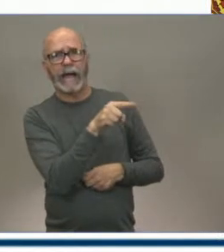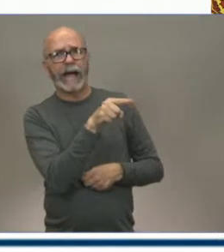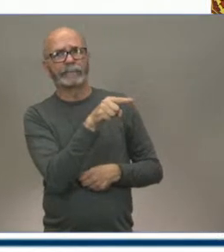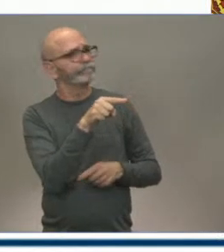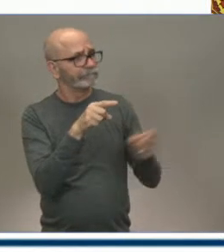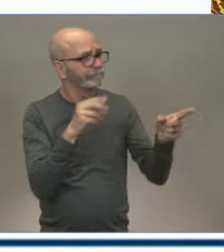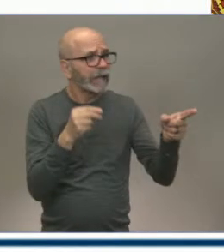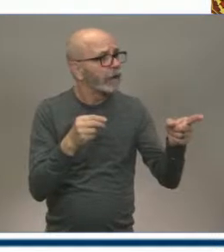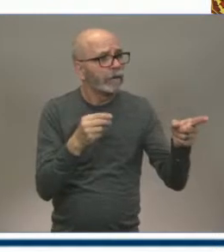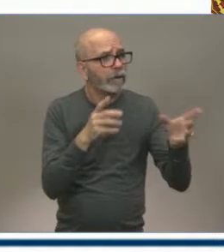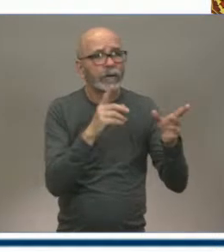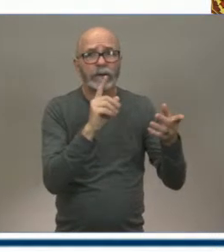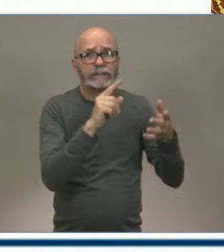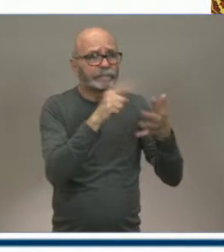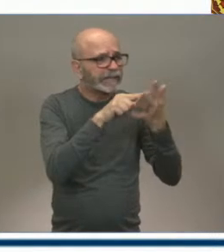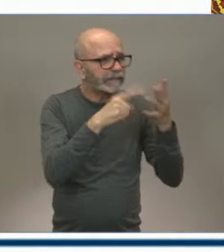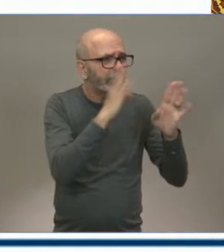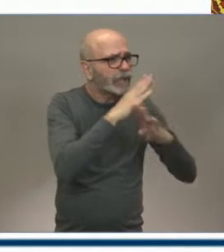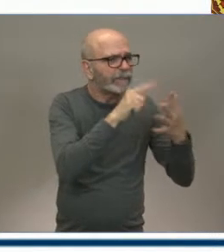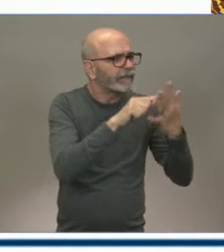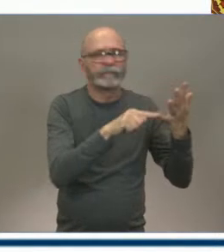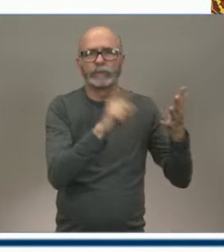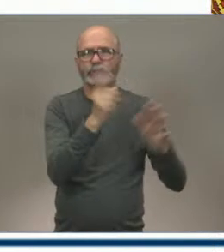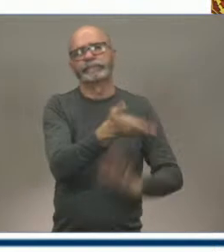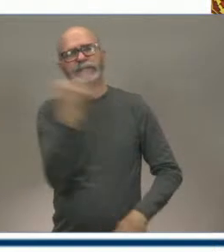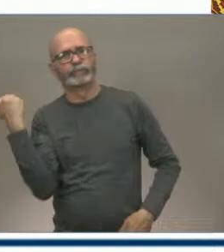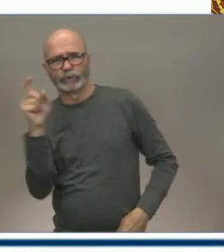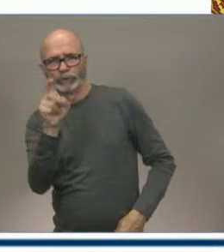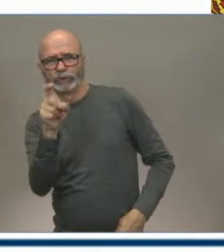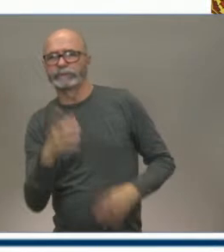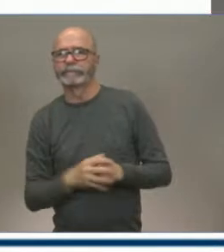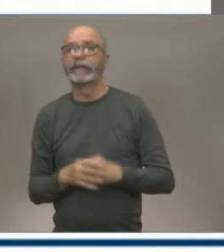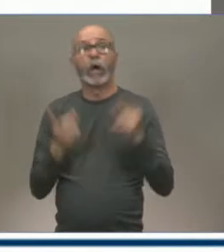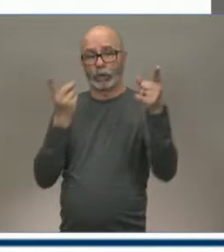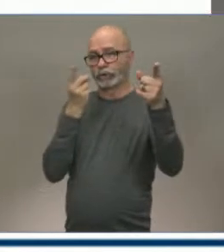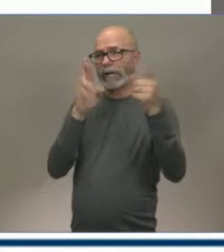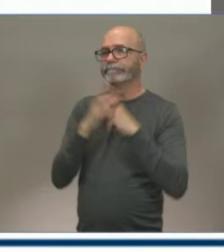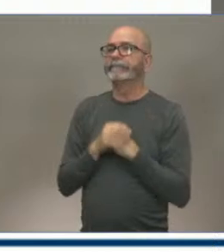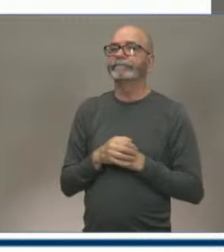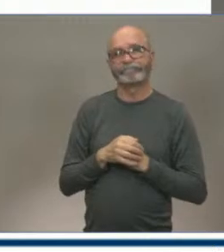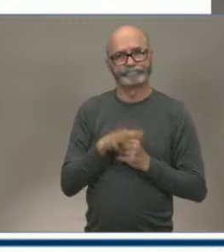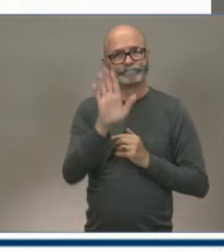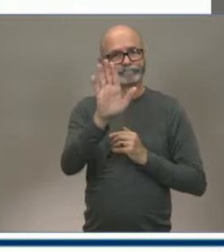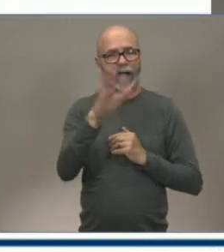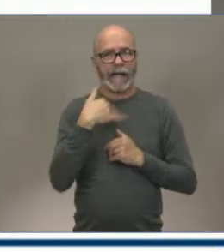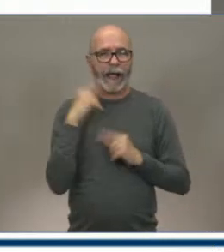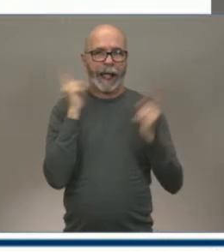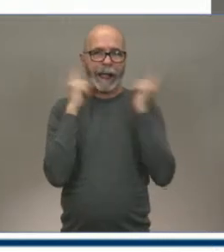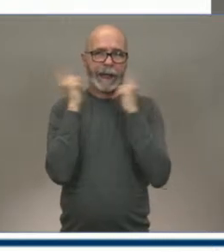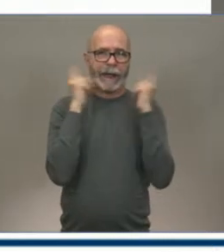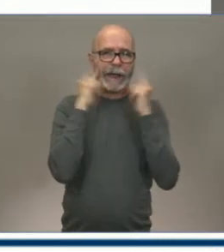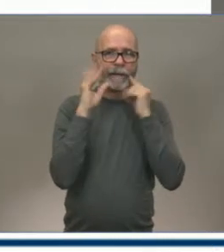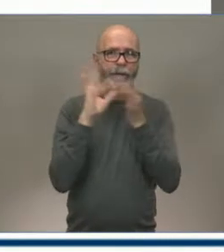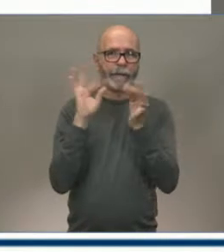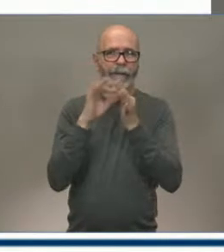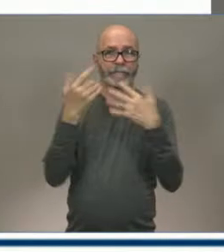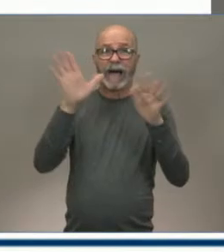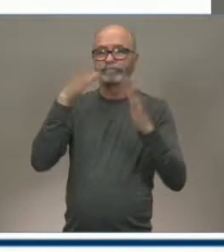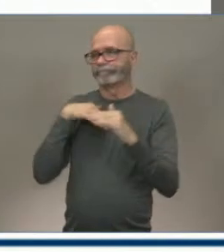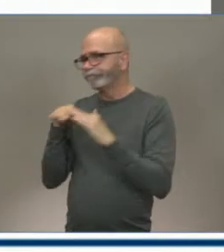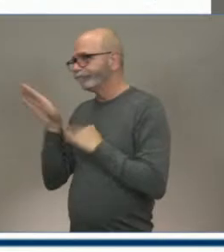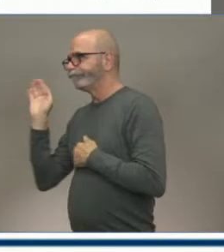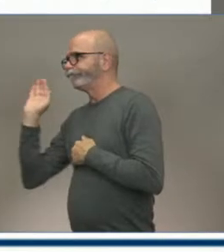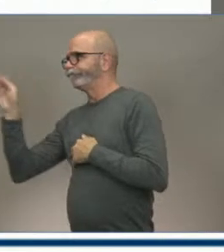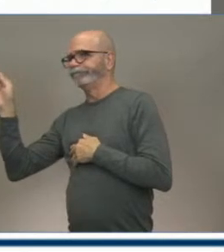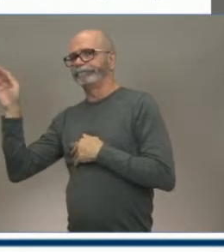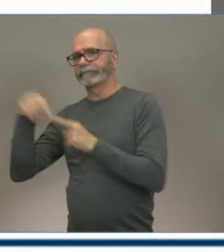way? Absolutely, I'm aware of that. We've already asked that we send out our restaurant and occupational health and safety inspectors